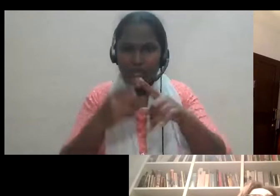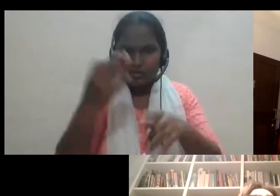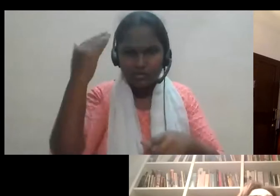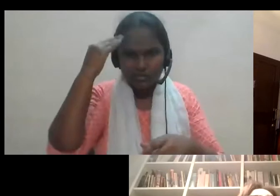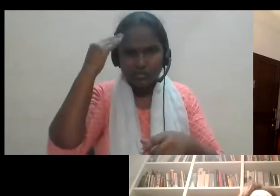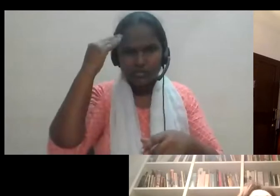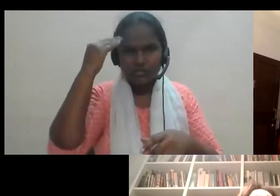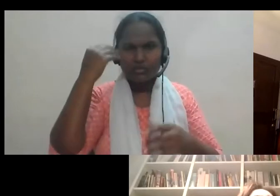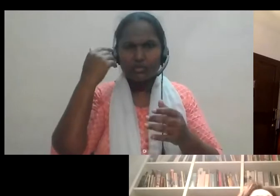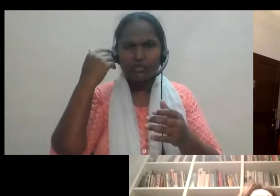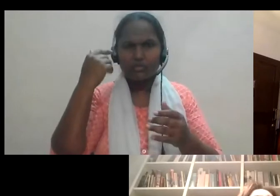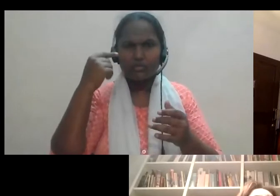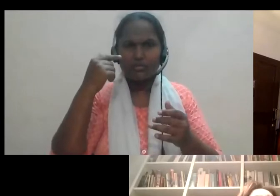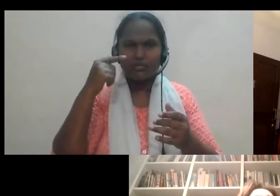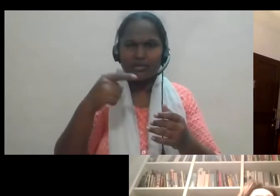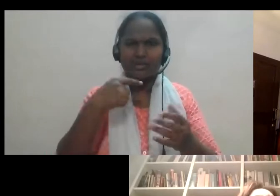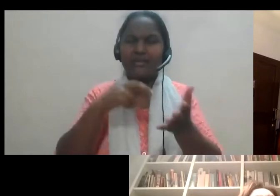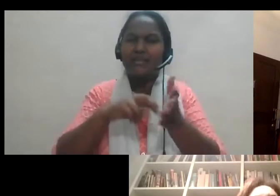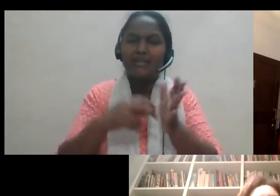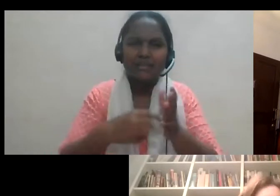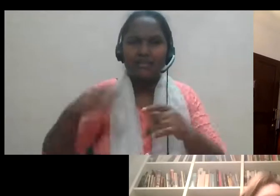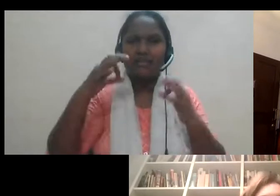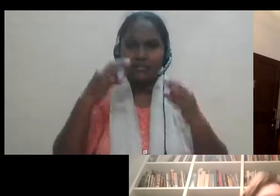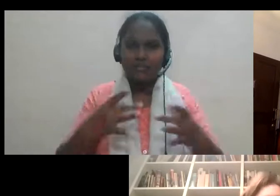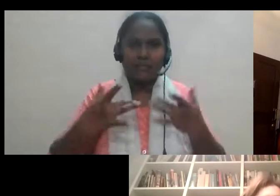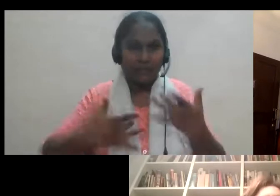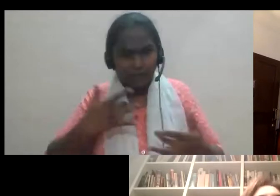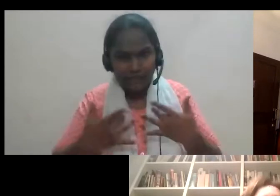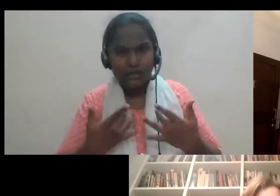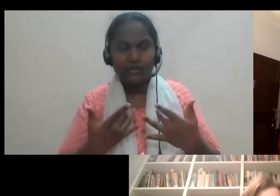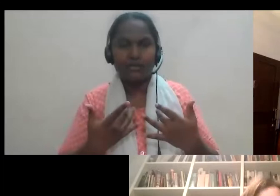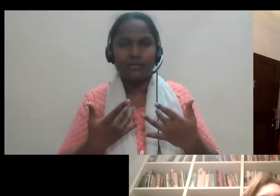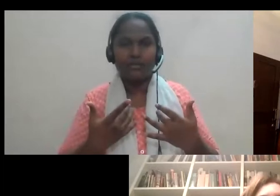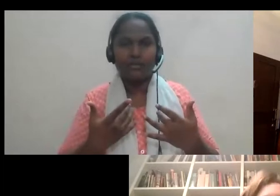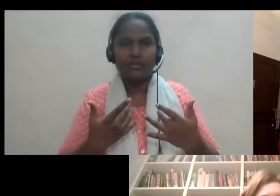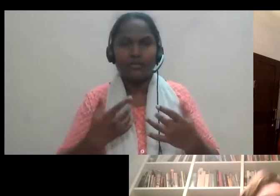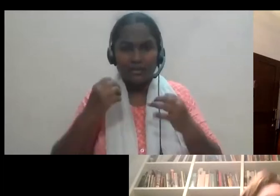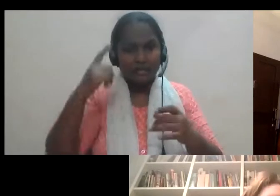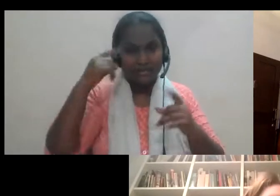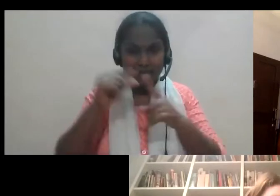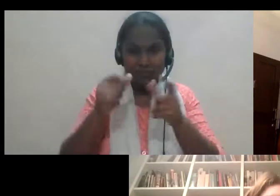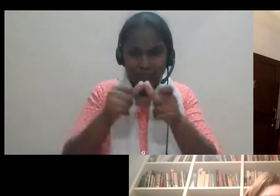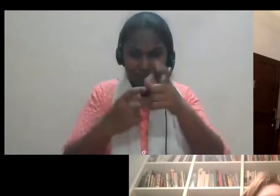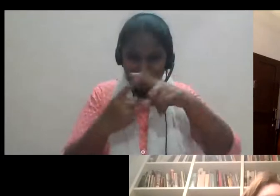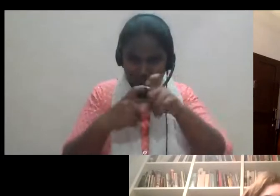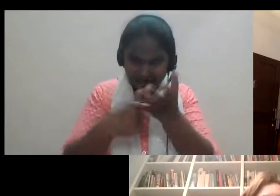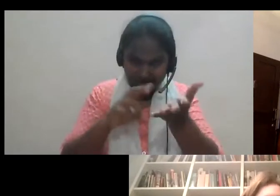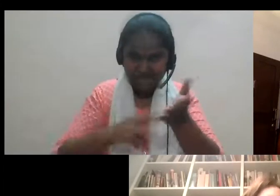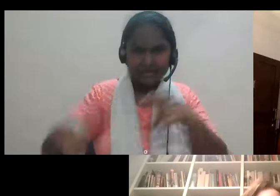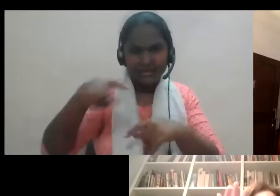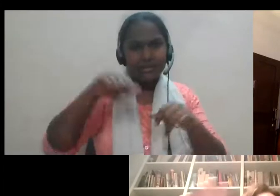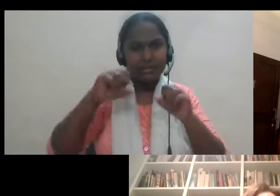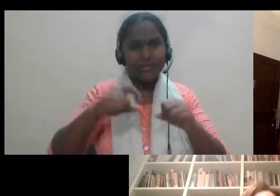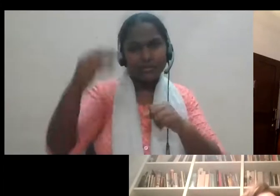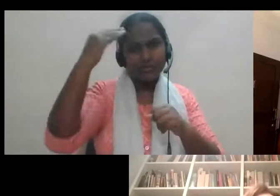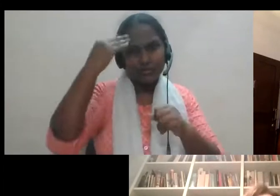of, there was this sense that the artist should fit certain patterns, and that if, you